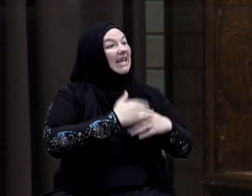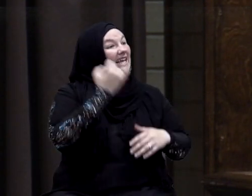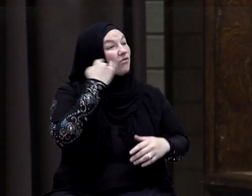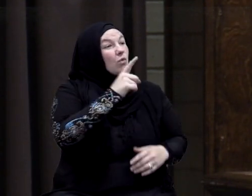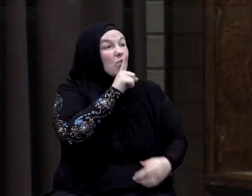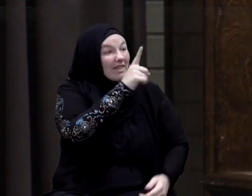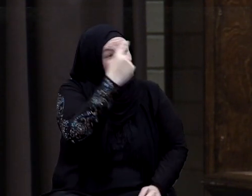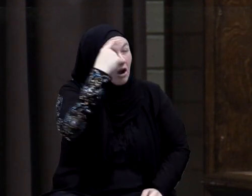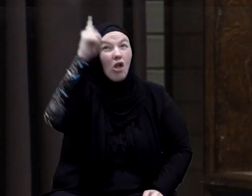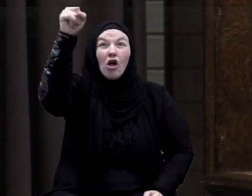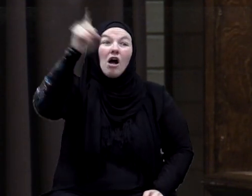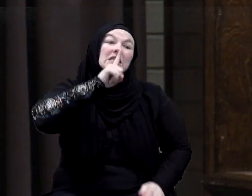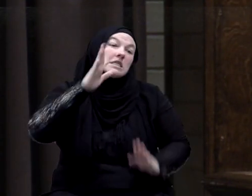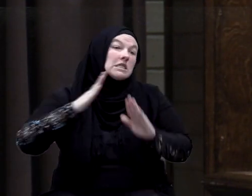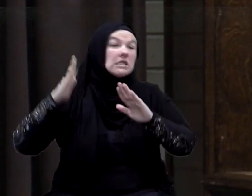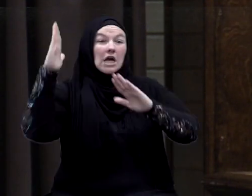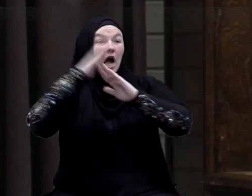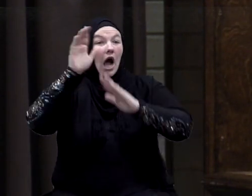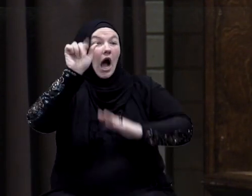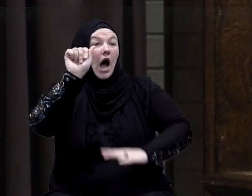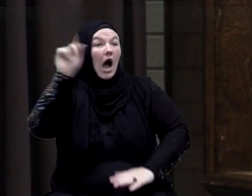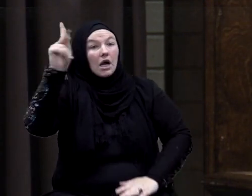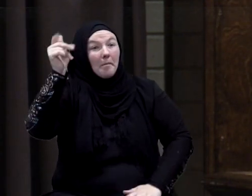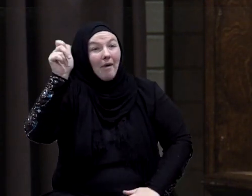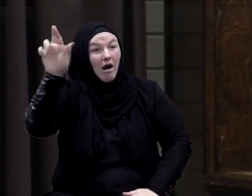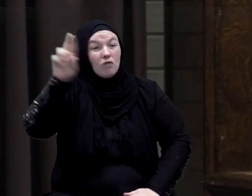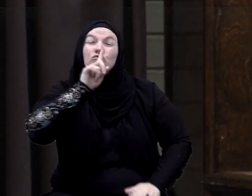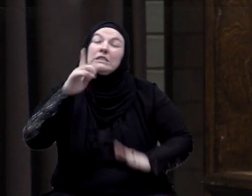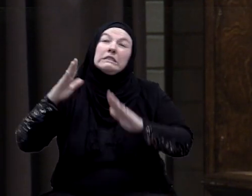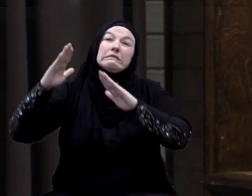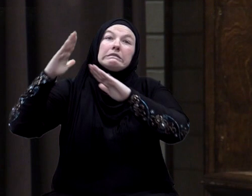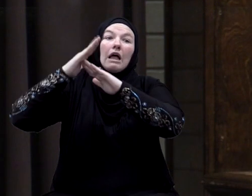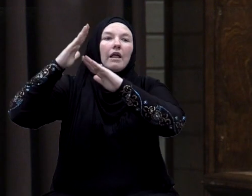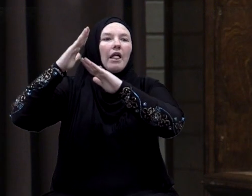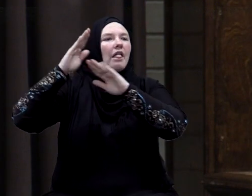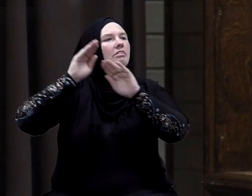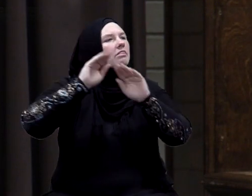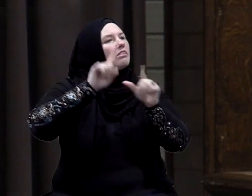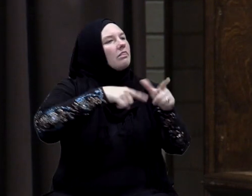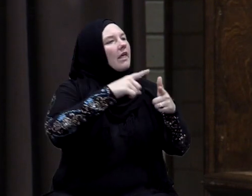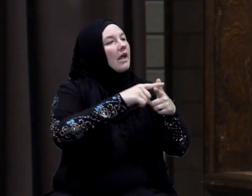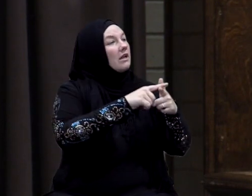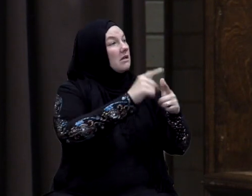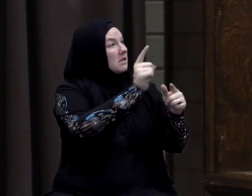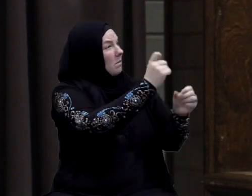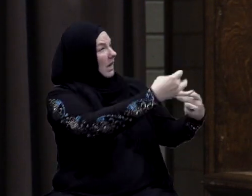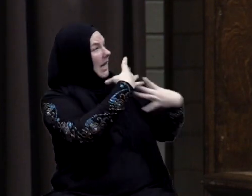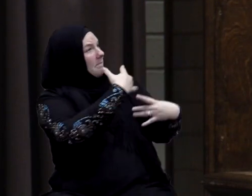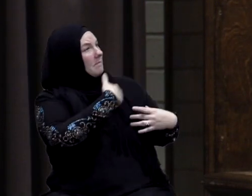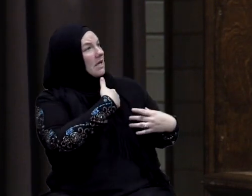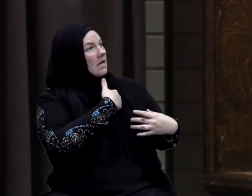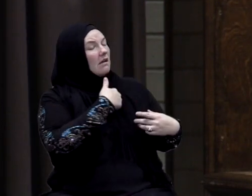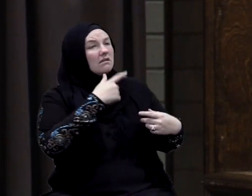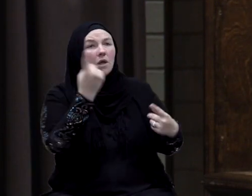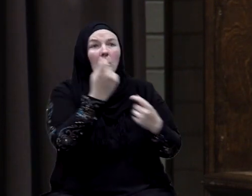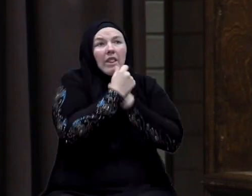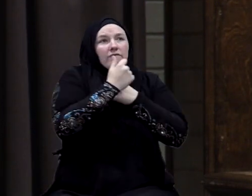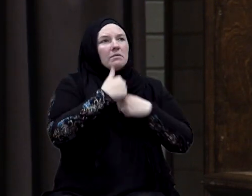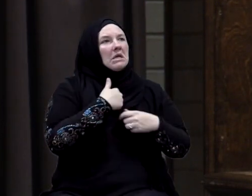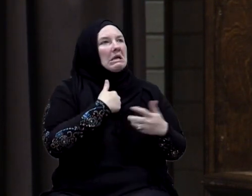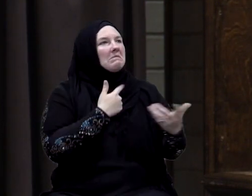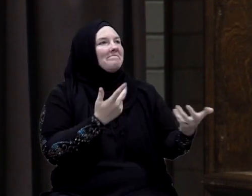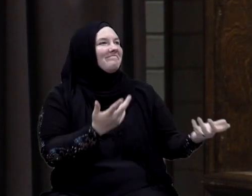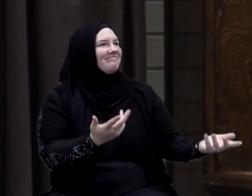Akbar, then nobody's hate or love will matter to us but Allah.